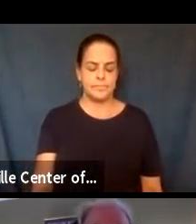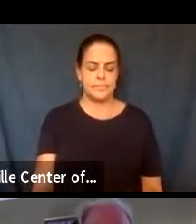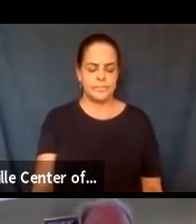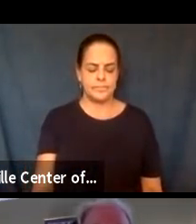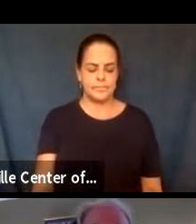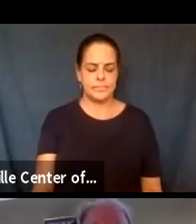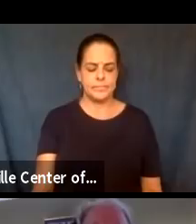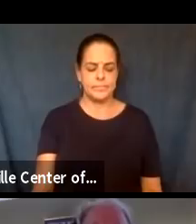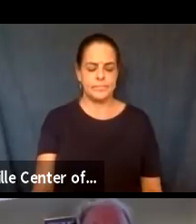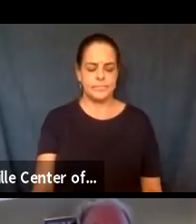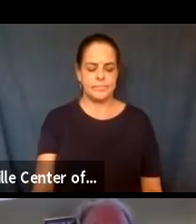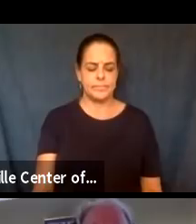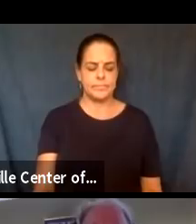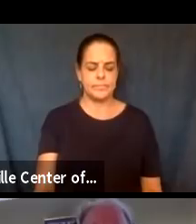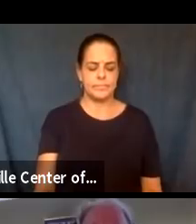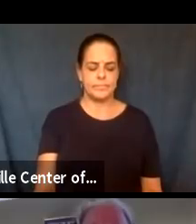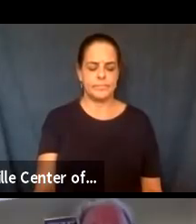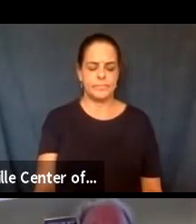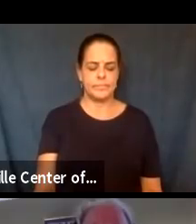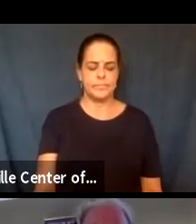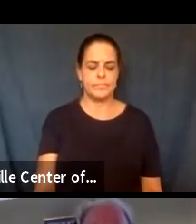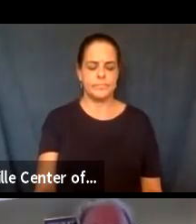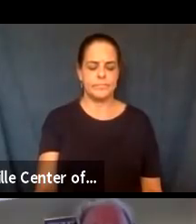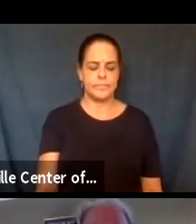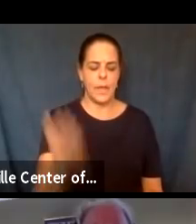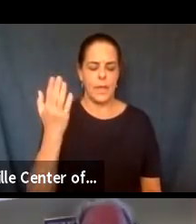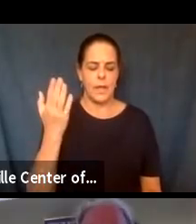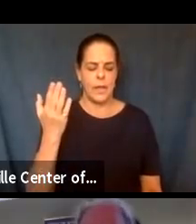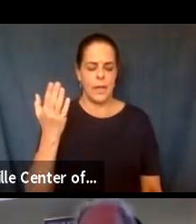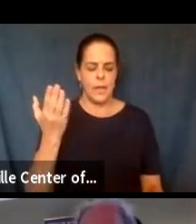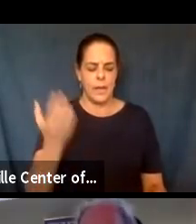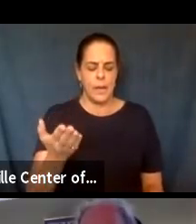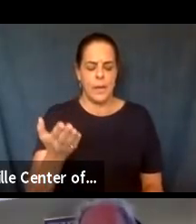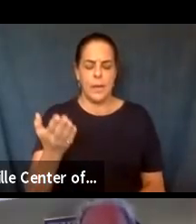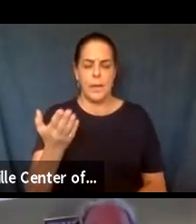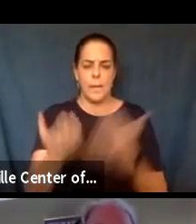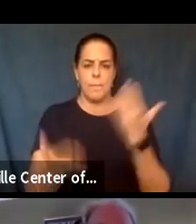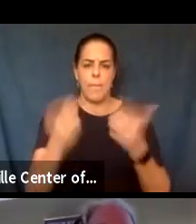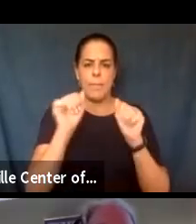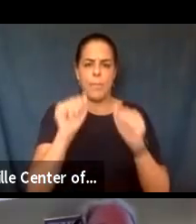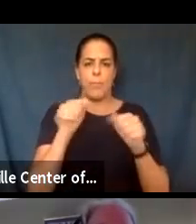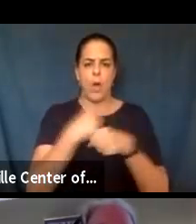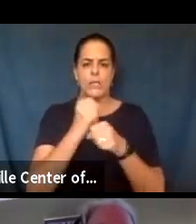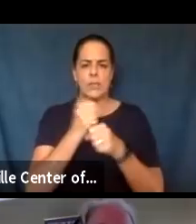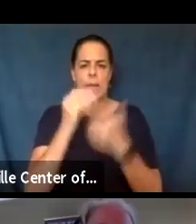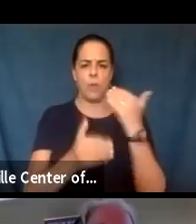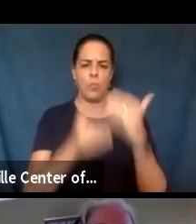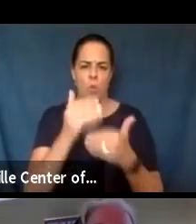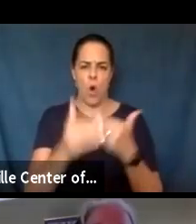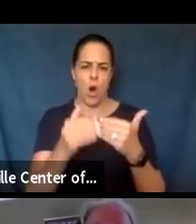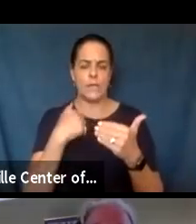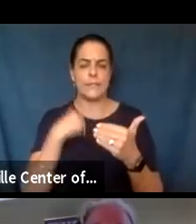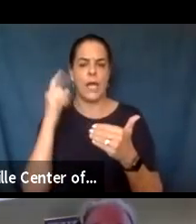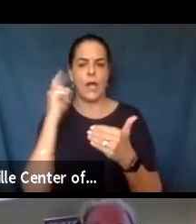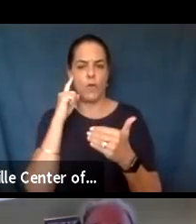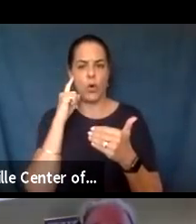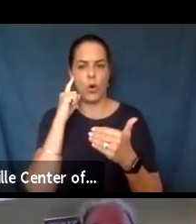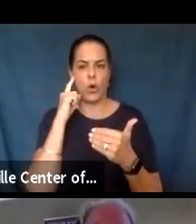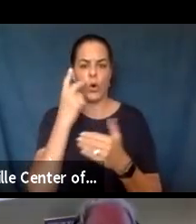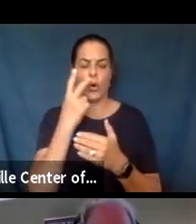So it may be possible to make progress, and we've heard both